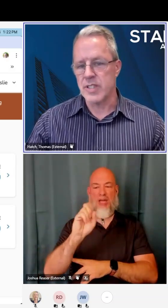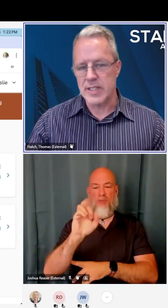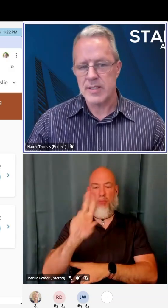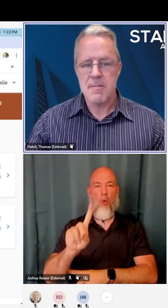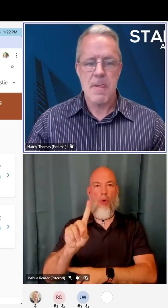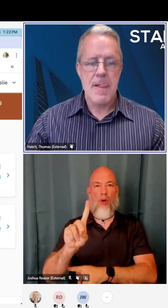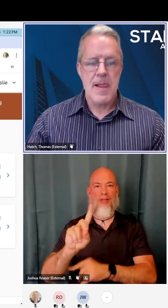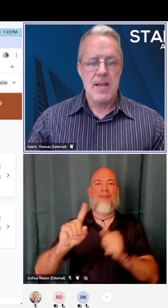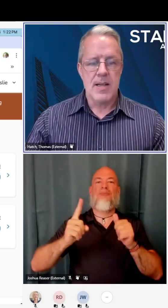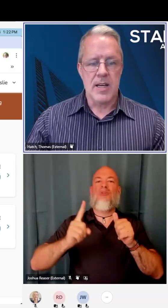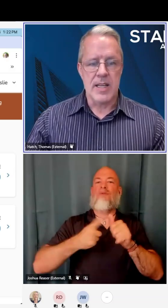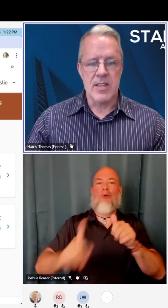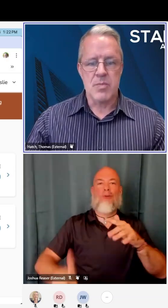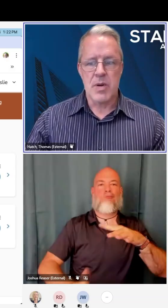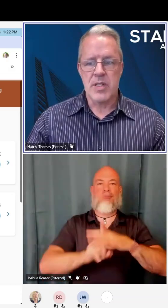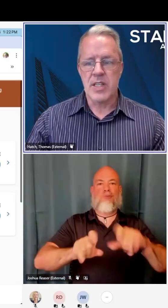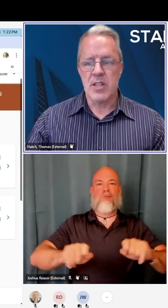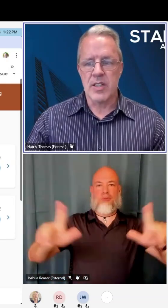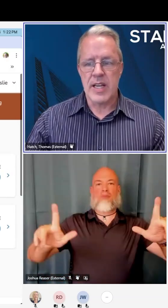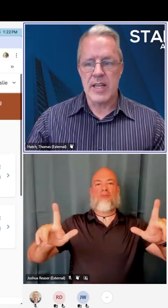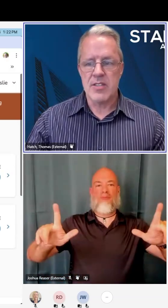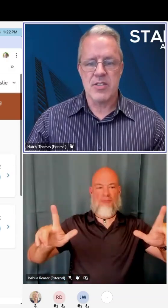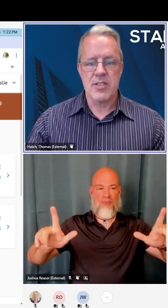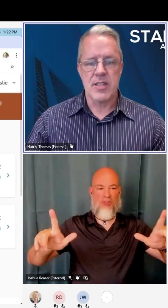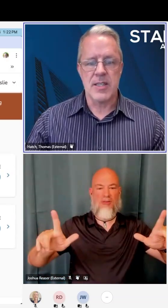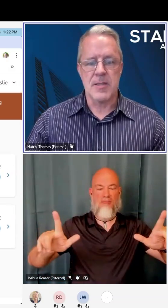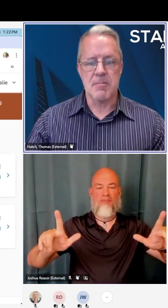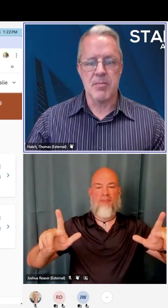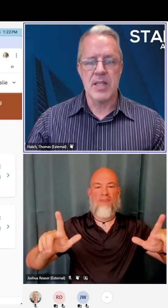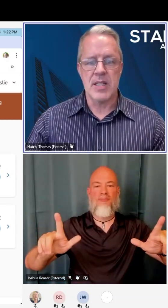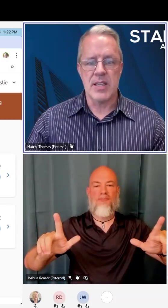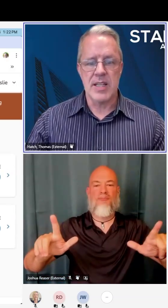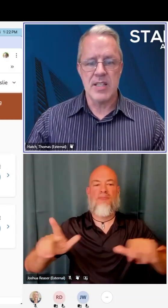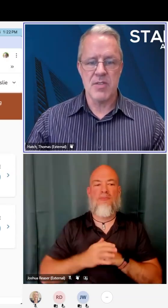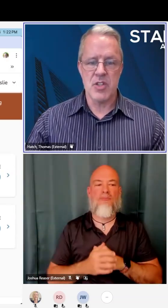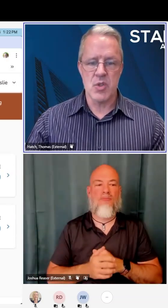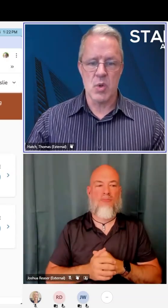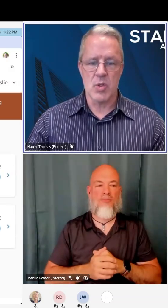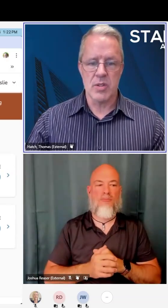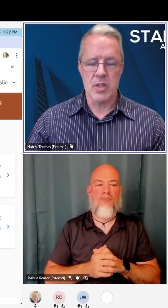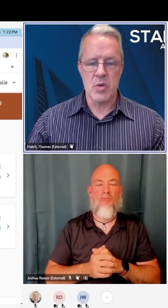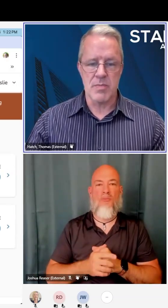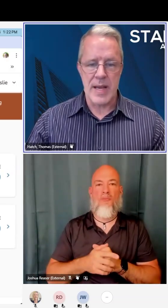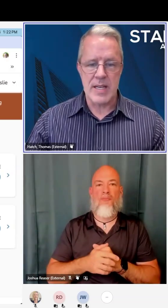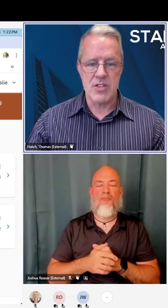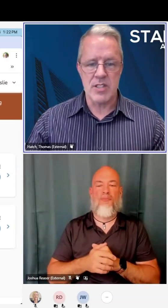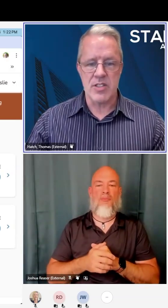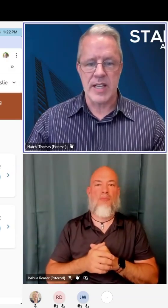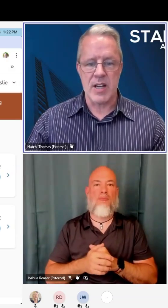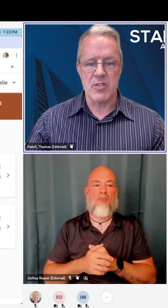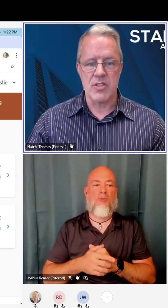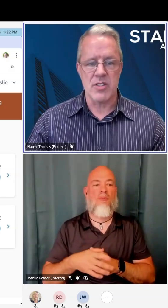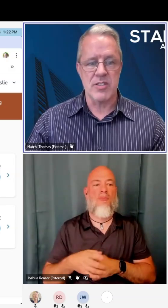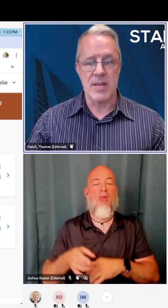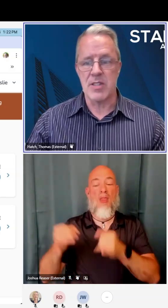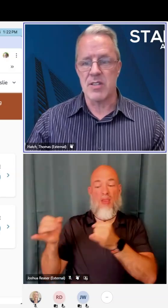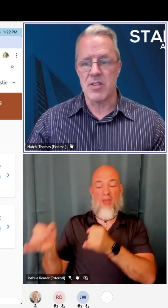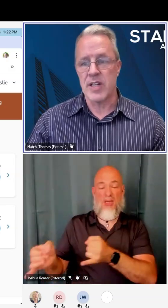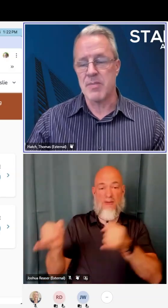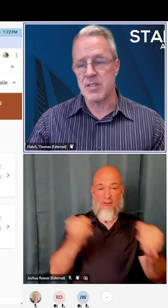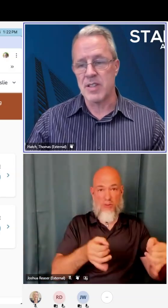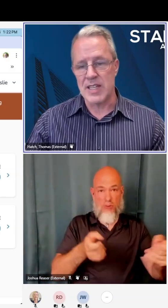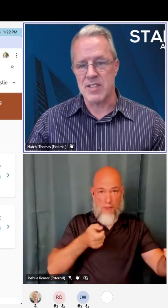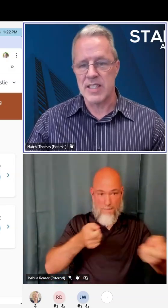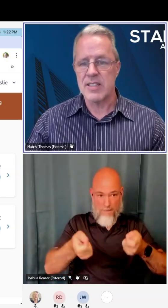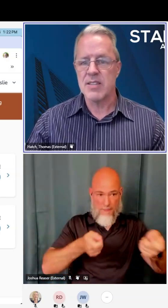that you will see. In this particular case, the individual who is managing these accounts,